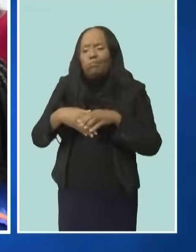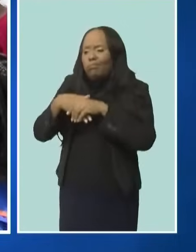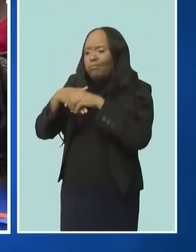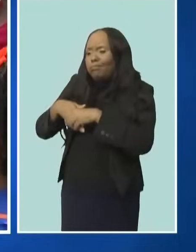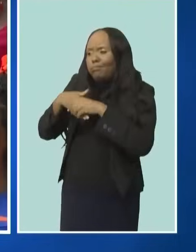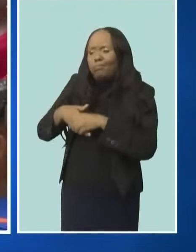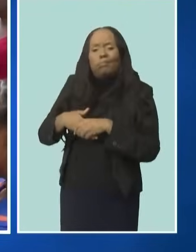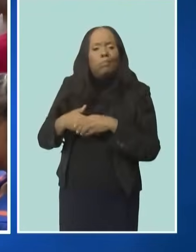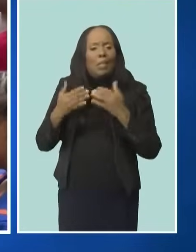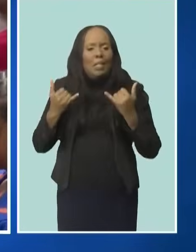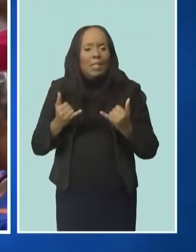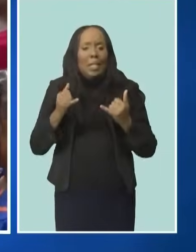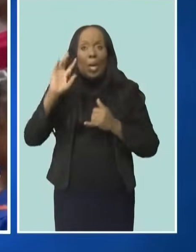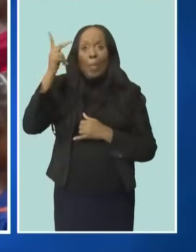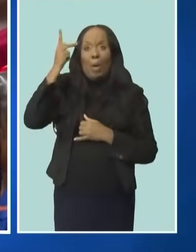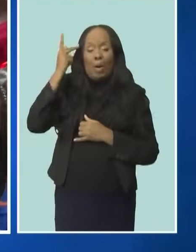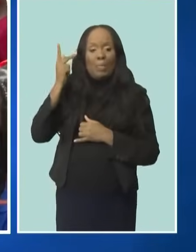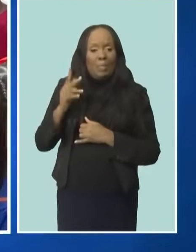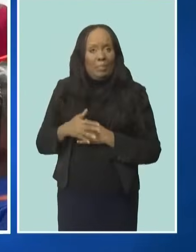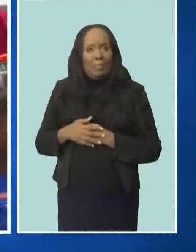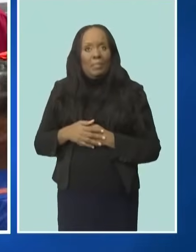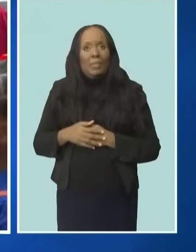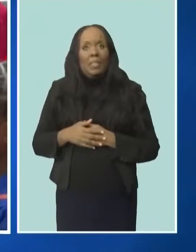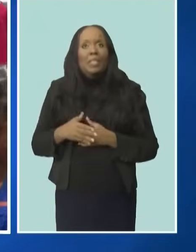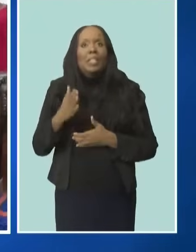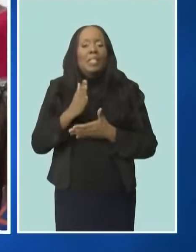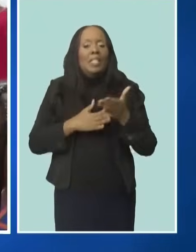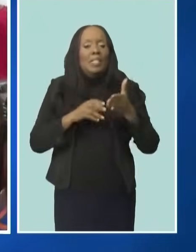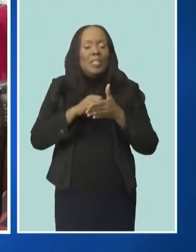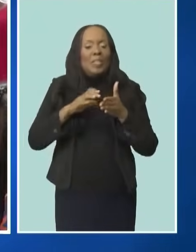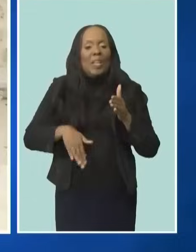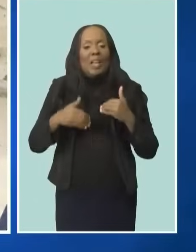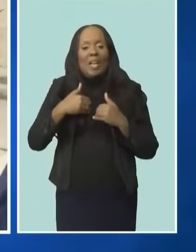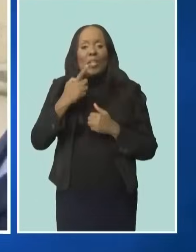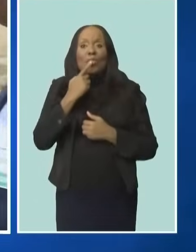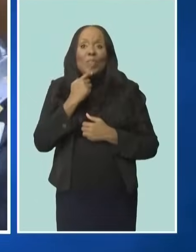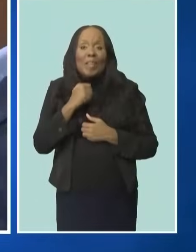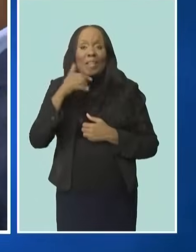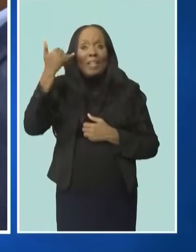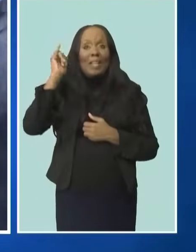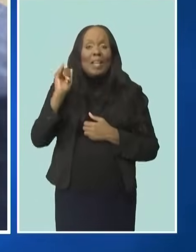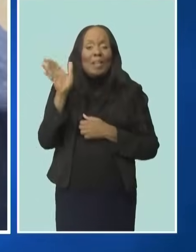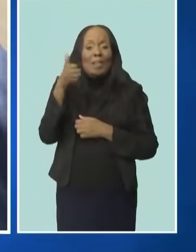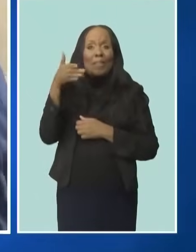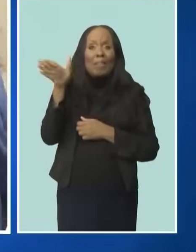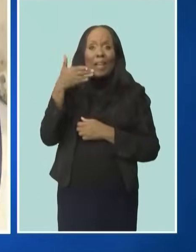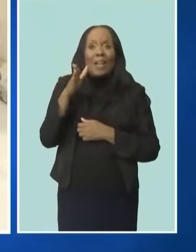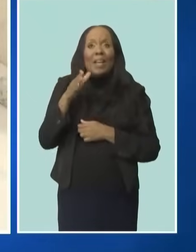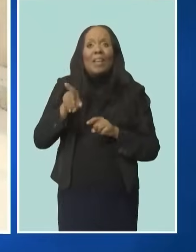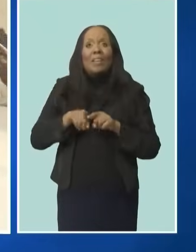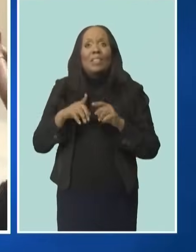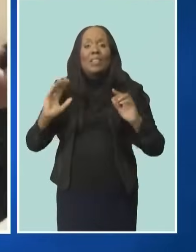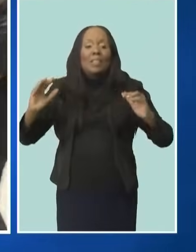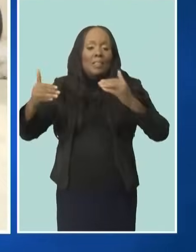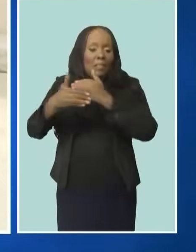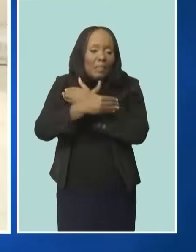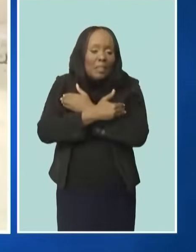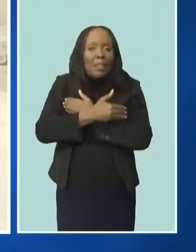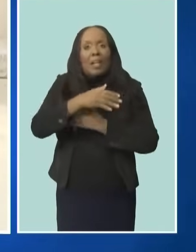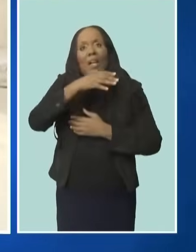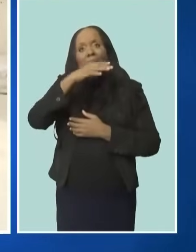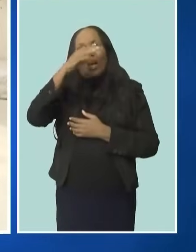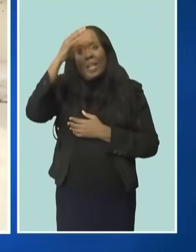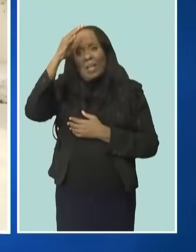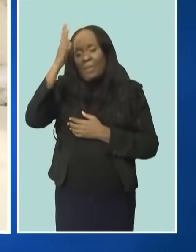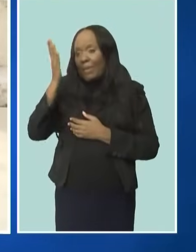Parliament's courtyard. He greeted the students who waved red and yellow flags and gently embraced his parents Delvin and Jacqueline